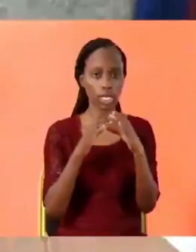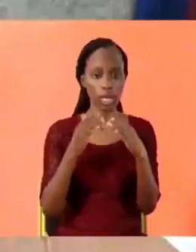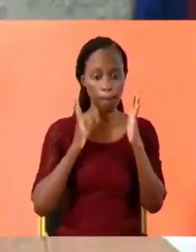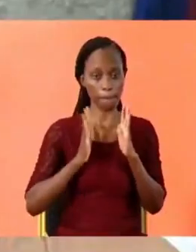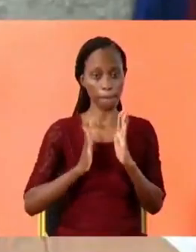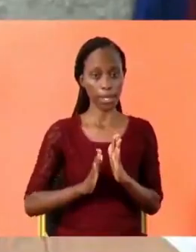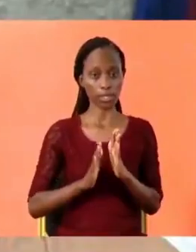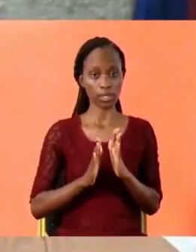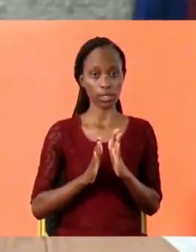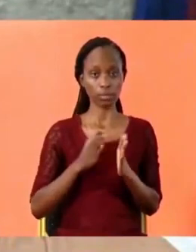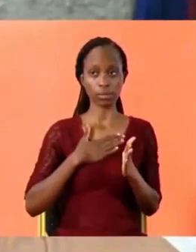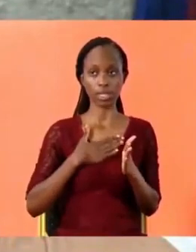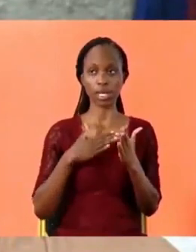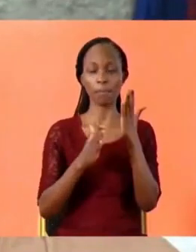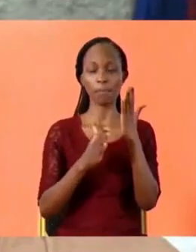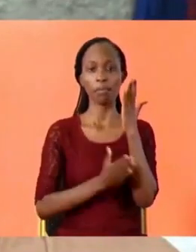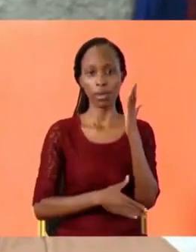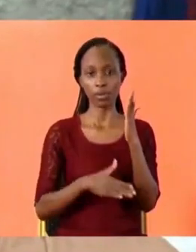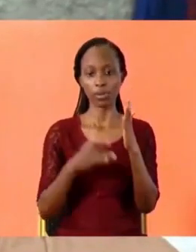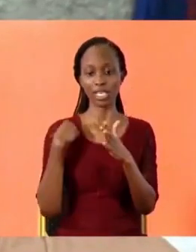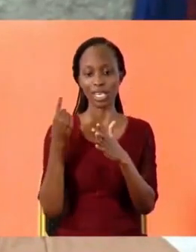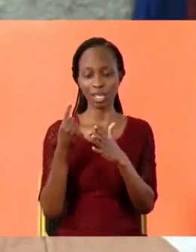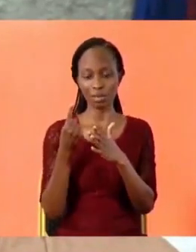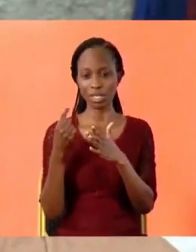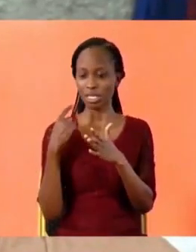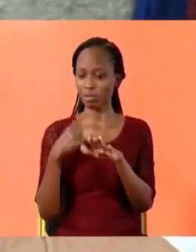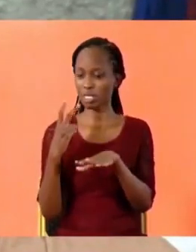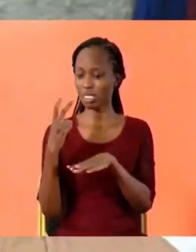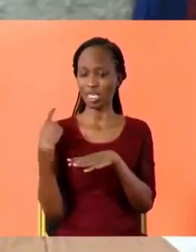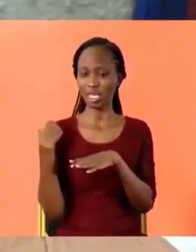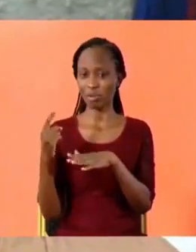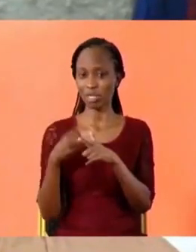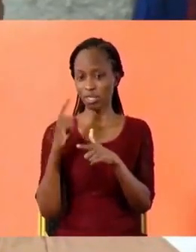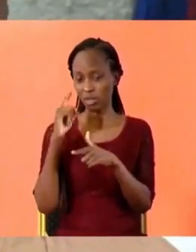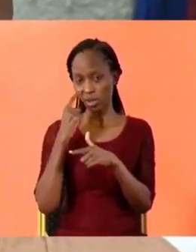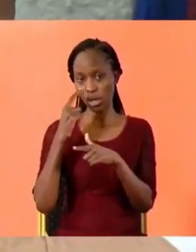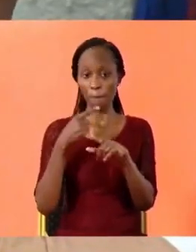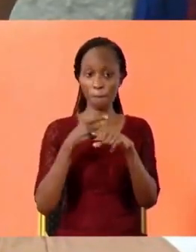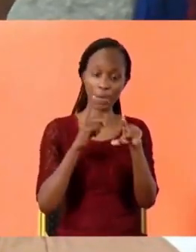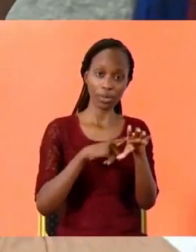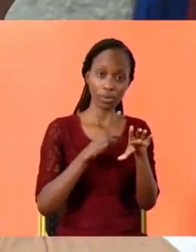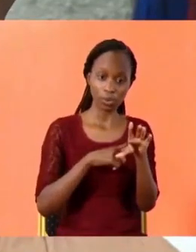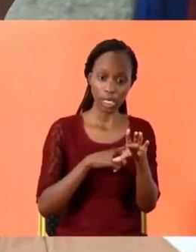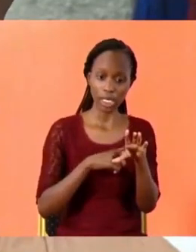personally as a journalist, I'm bad with numbers, I go blah, but in case I'm having conversations and someone tells me,